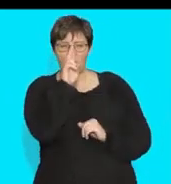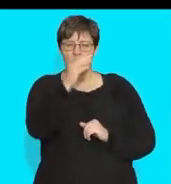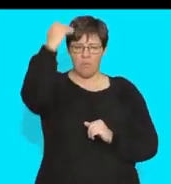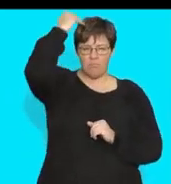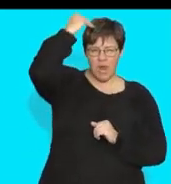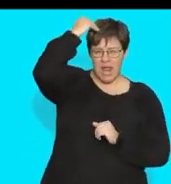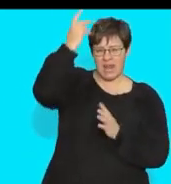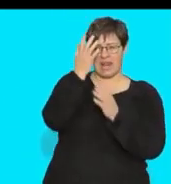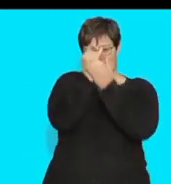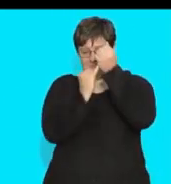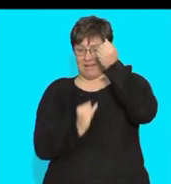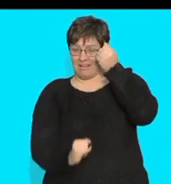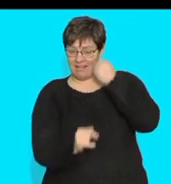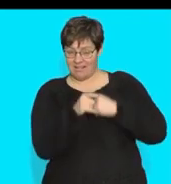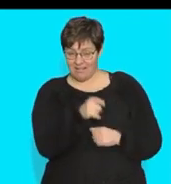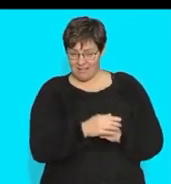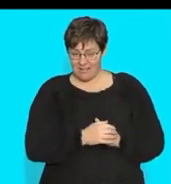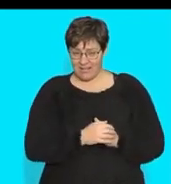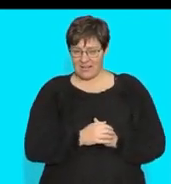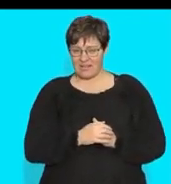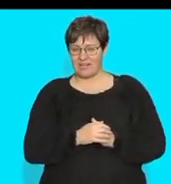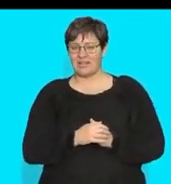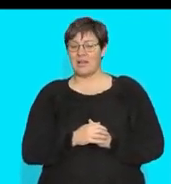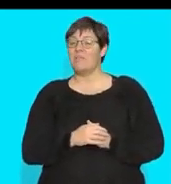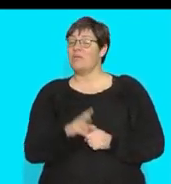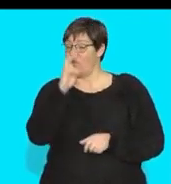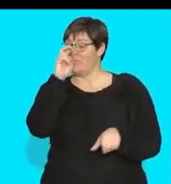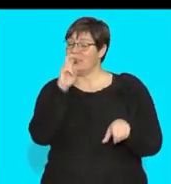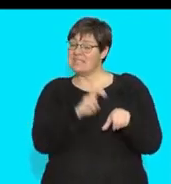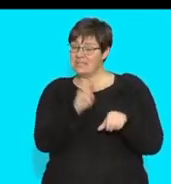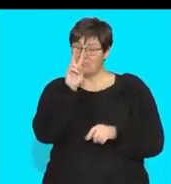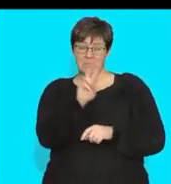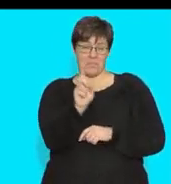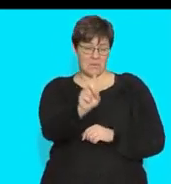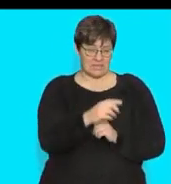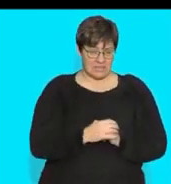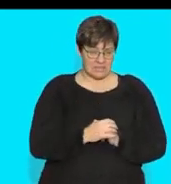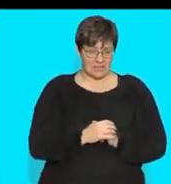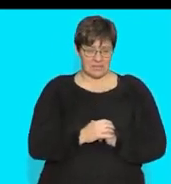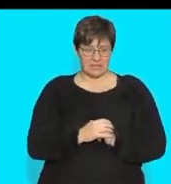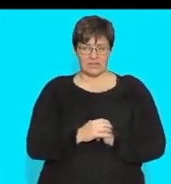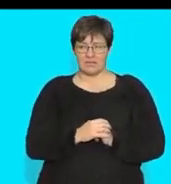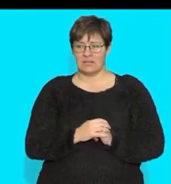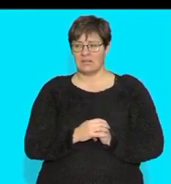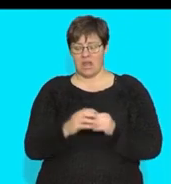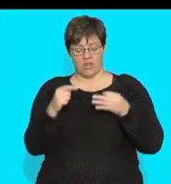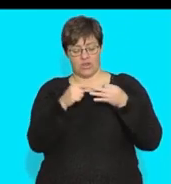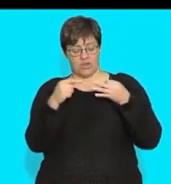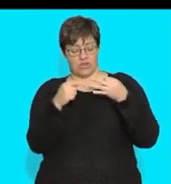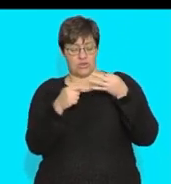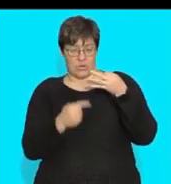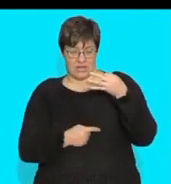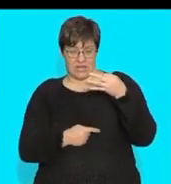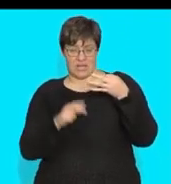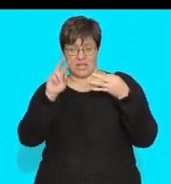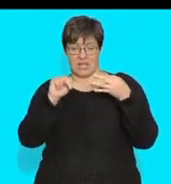the spinal cord. But the one thing you do need to see is that there's actually 3 types of